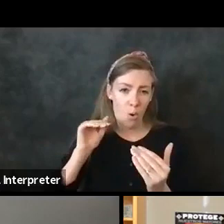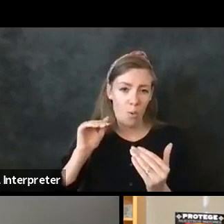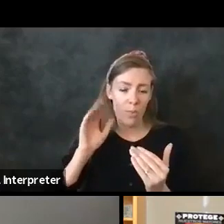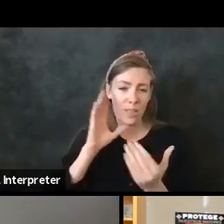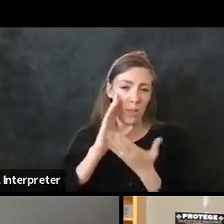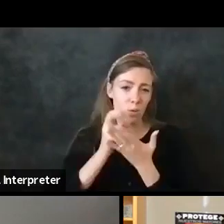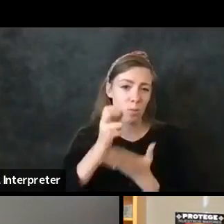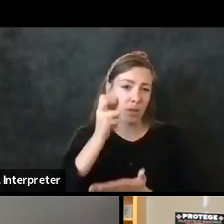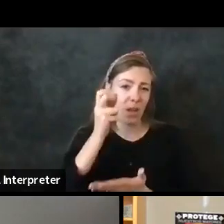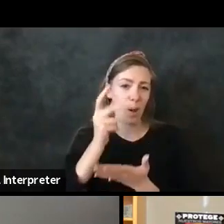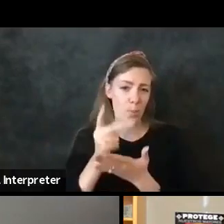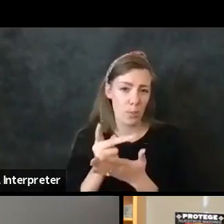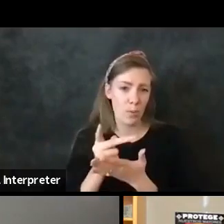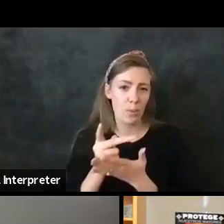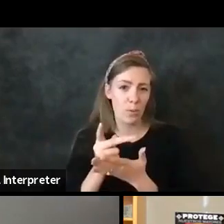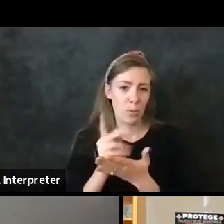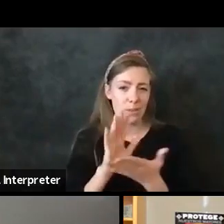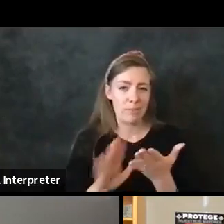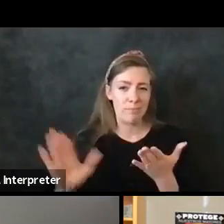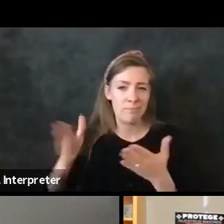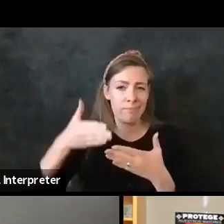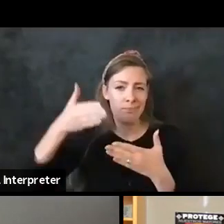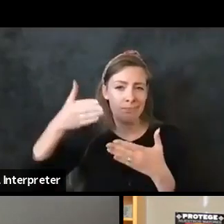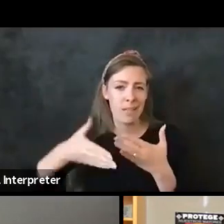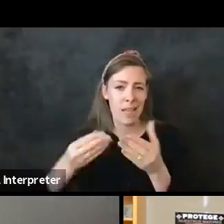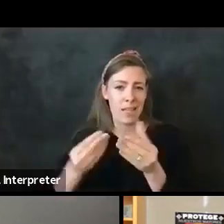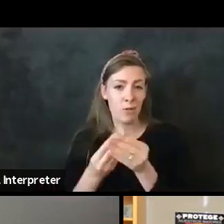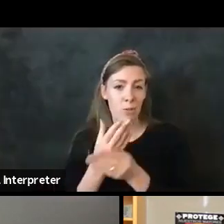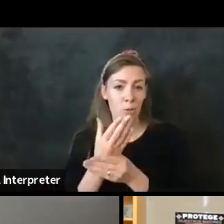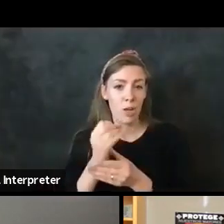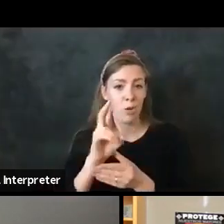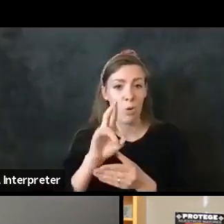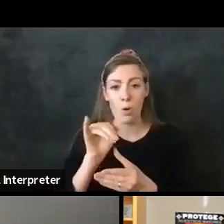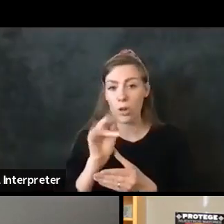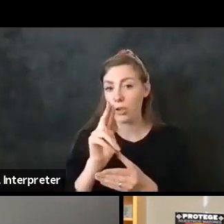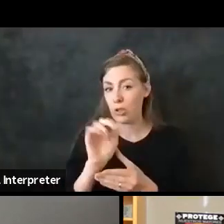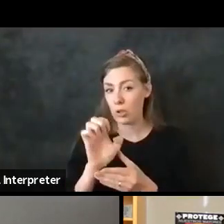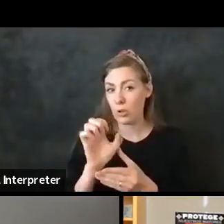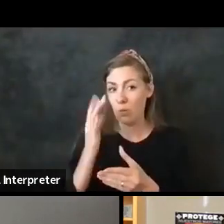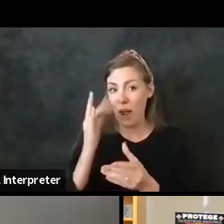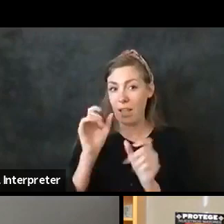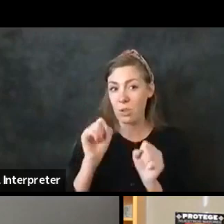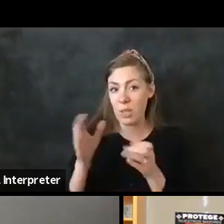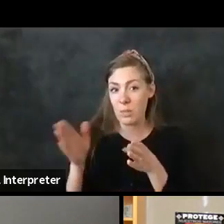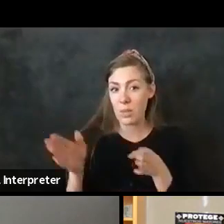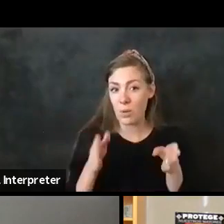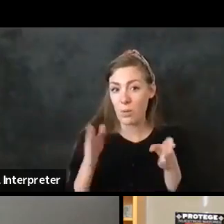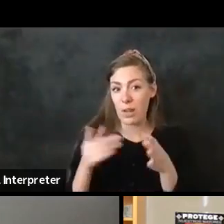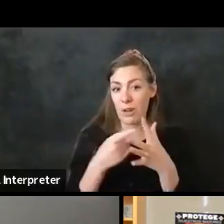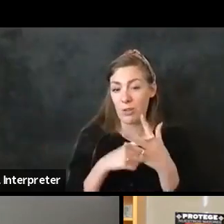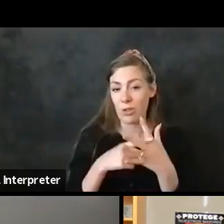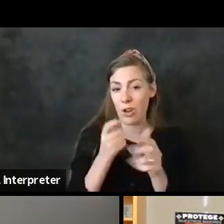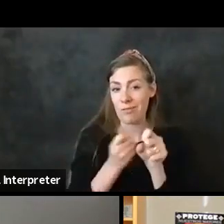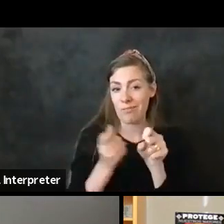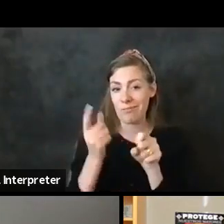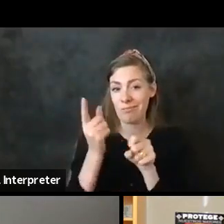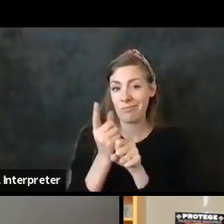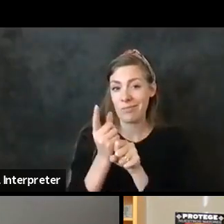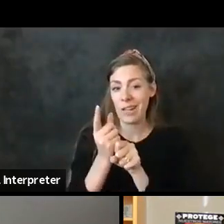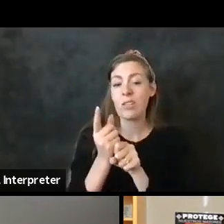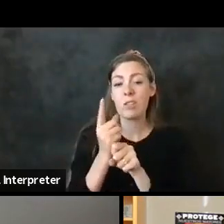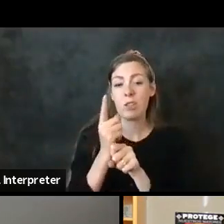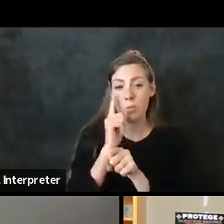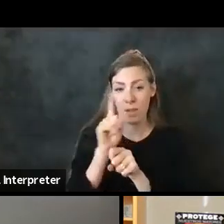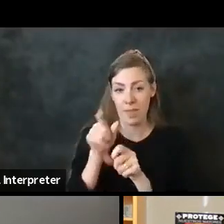approved sometime in late spring and June, so we can be prepared to start next school year with that mandate